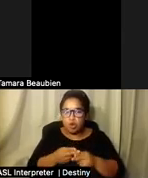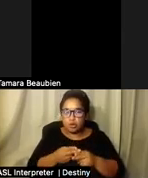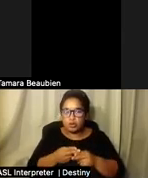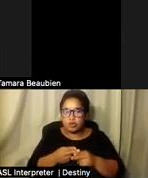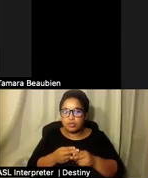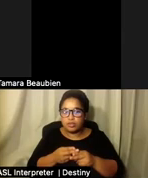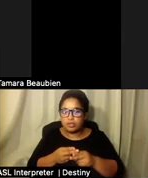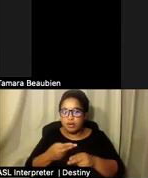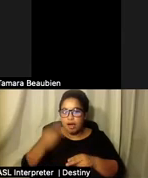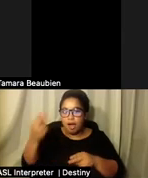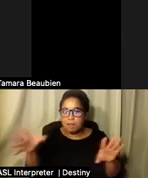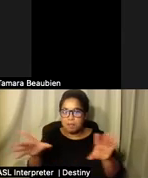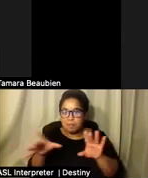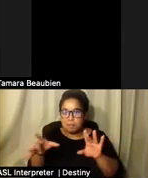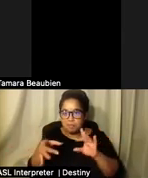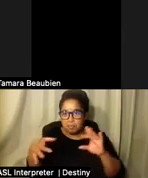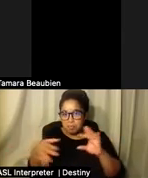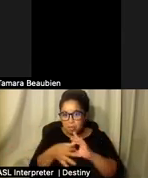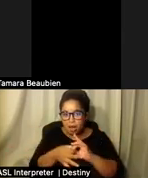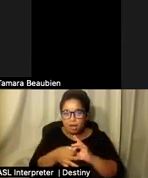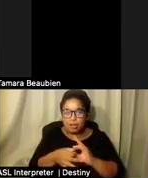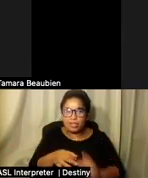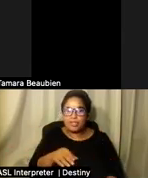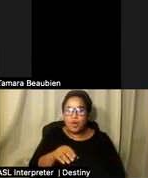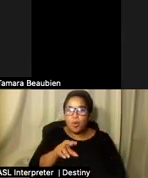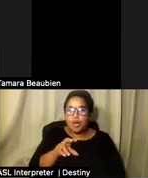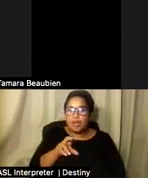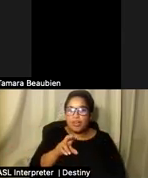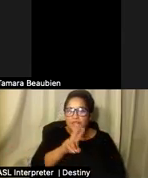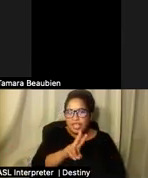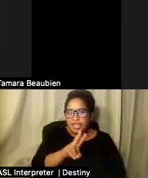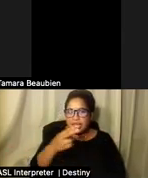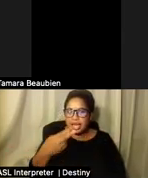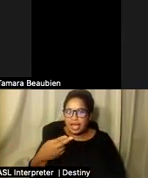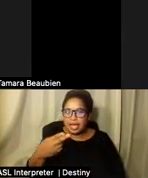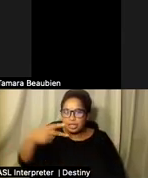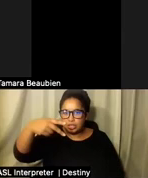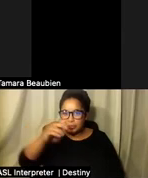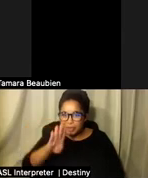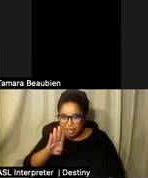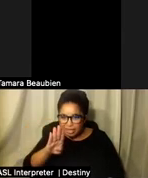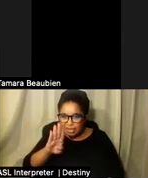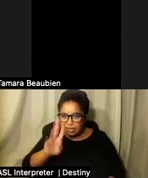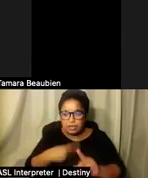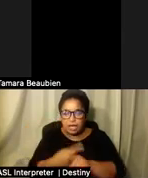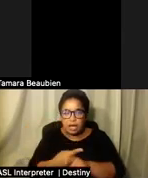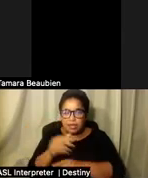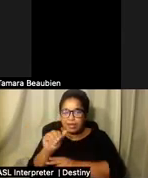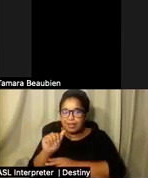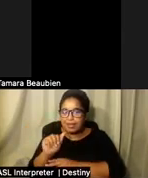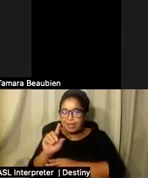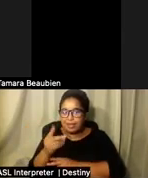very high bonding or VHB adhesive tape. VHB is not a glue. It's an